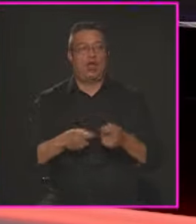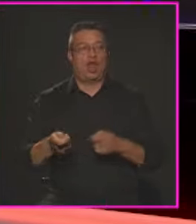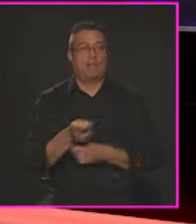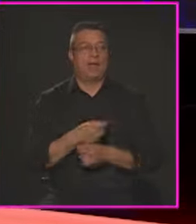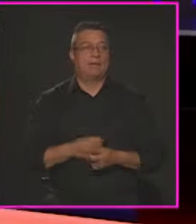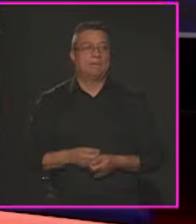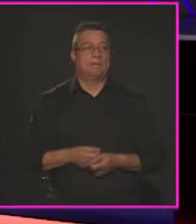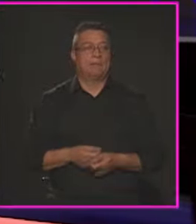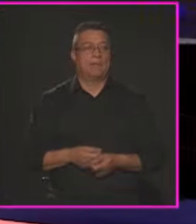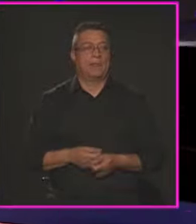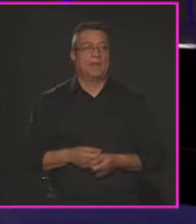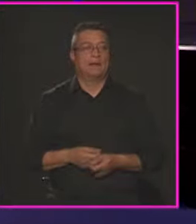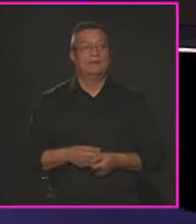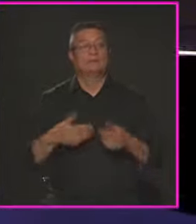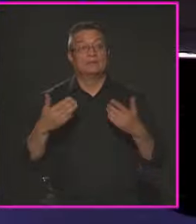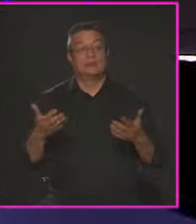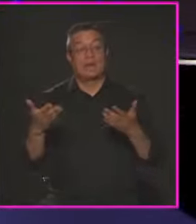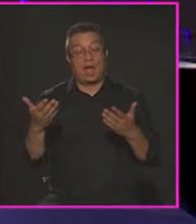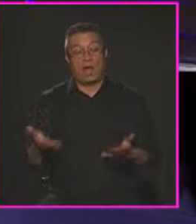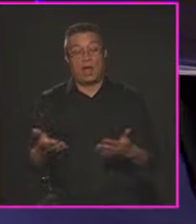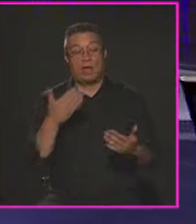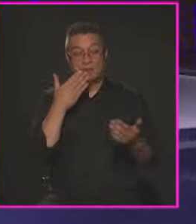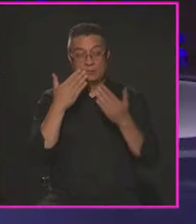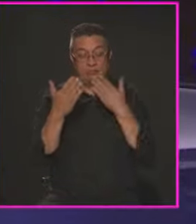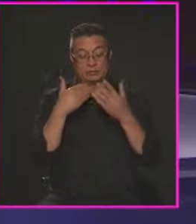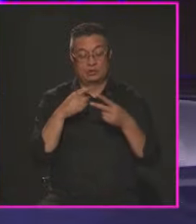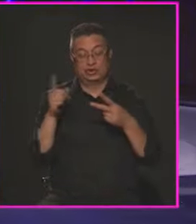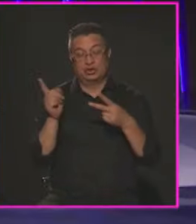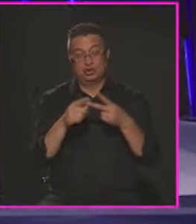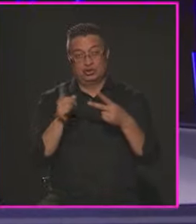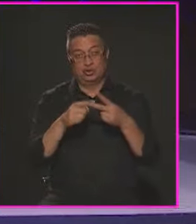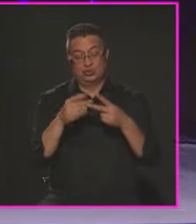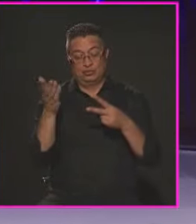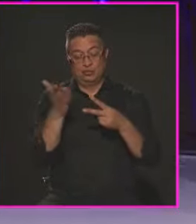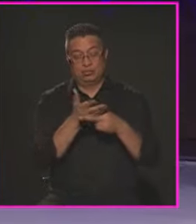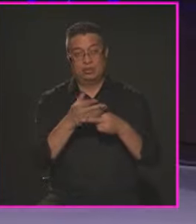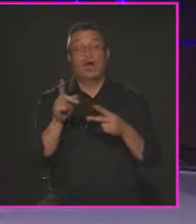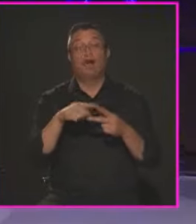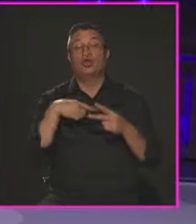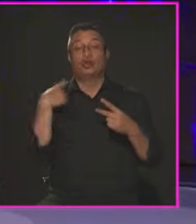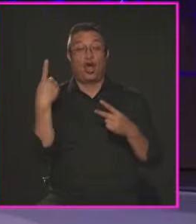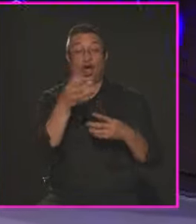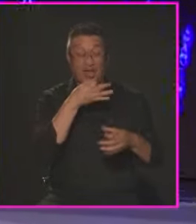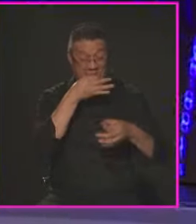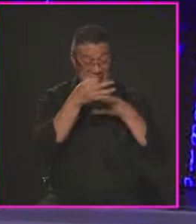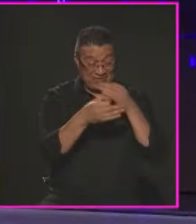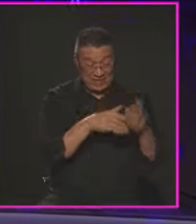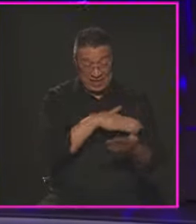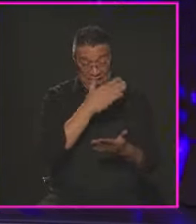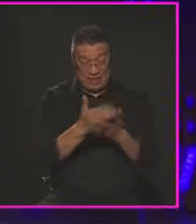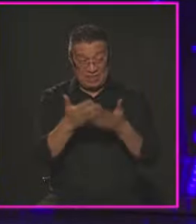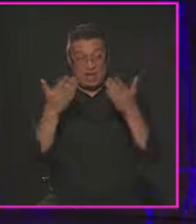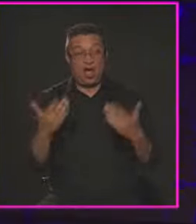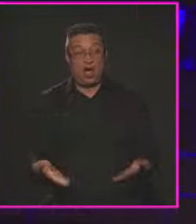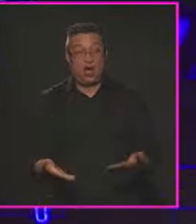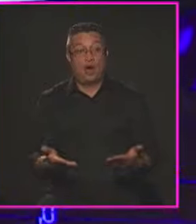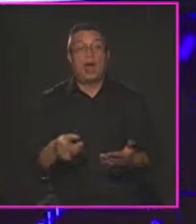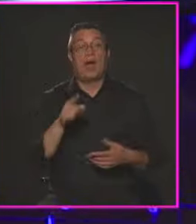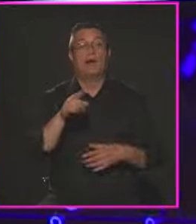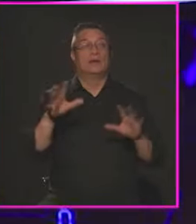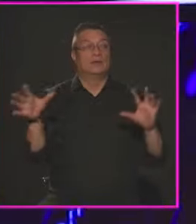And we are now talking about the second quantum revolution. All what I have said up to now relies on the bulk properties of